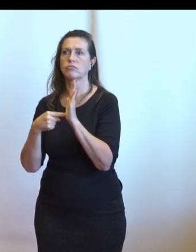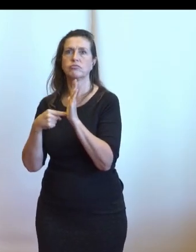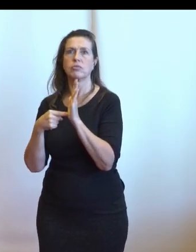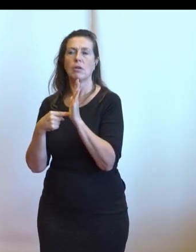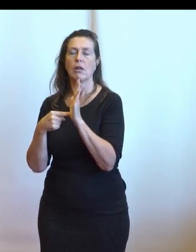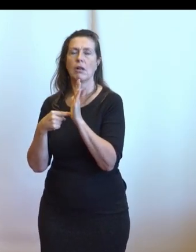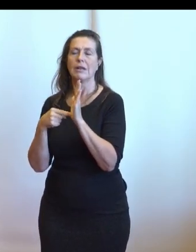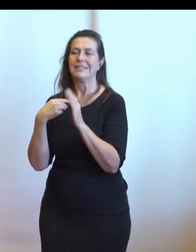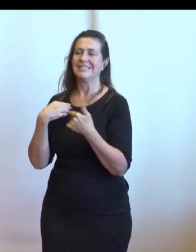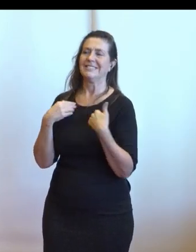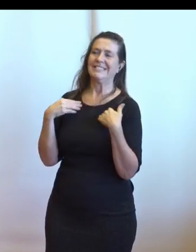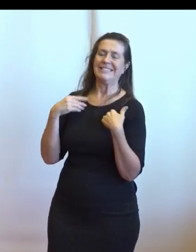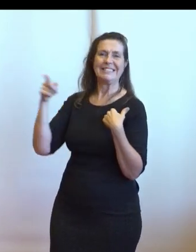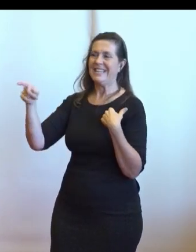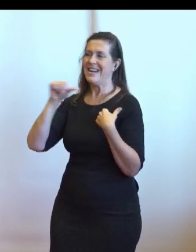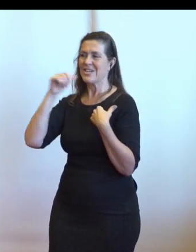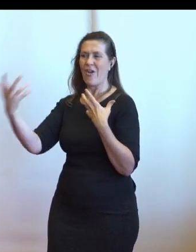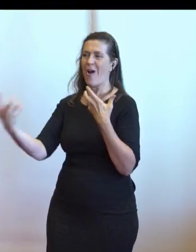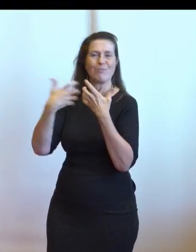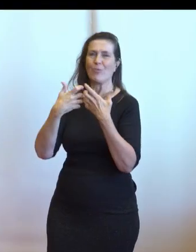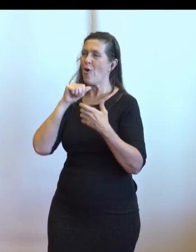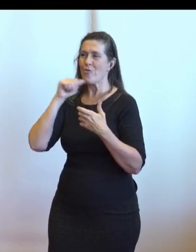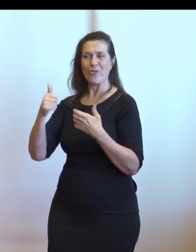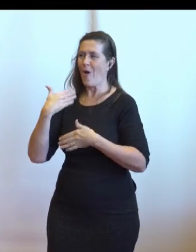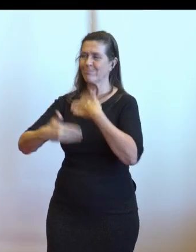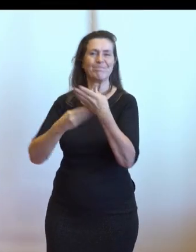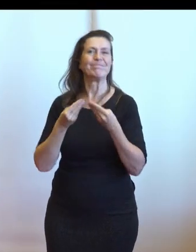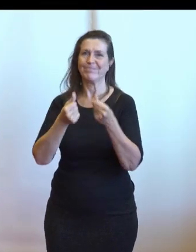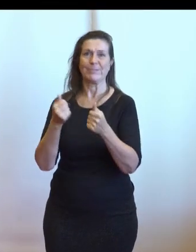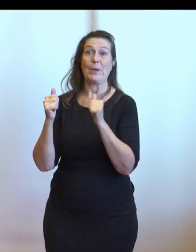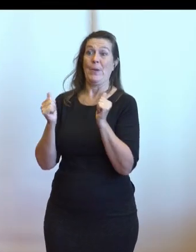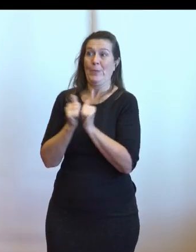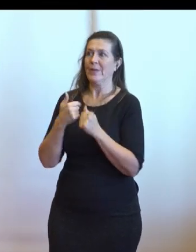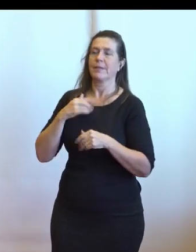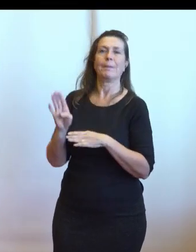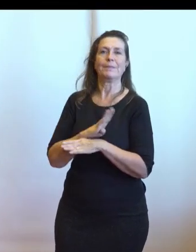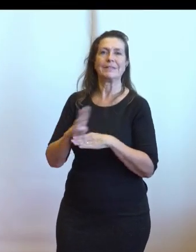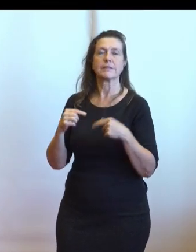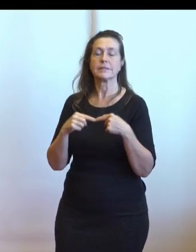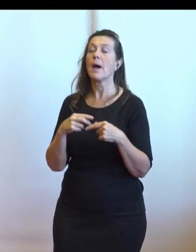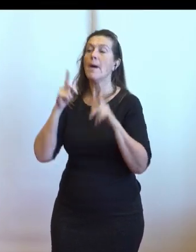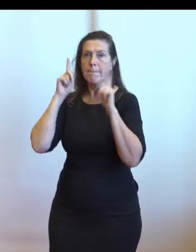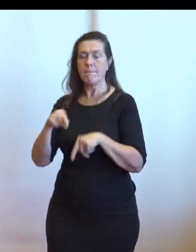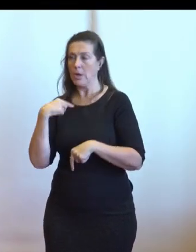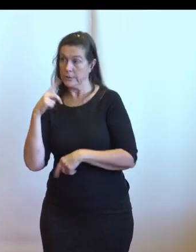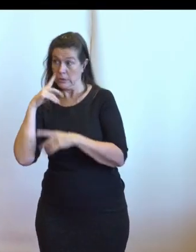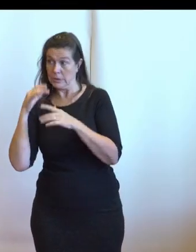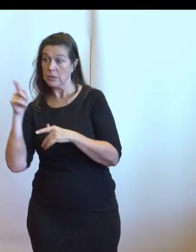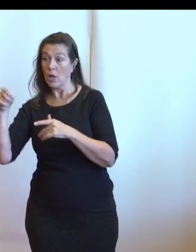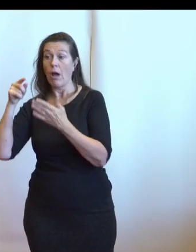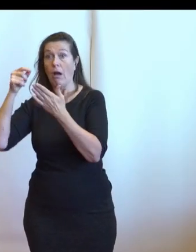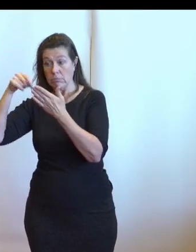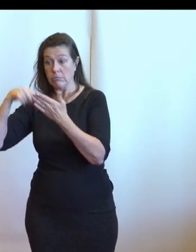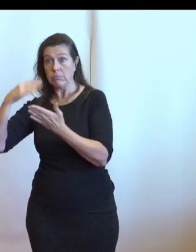doesn't work with the business owner today. So the reality, it's going to take some time before everyone is compliant. So it's about opening